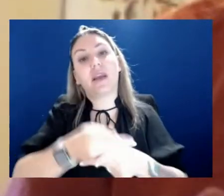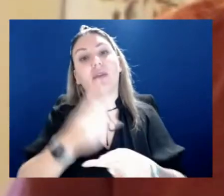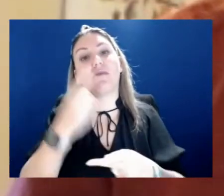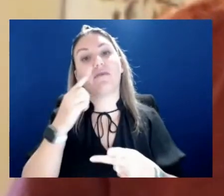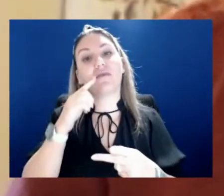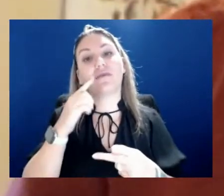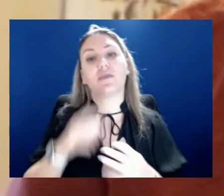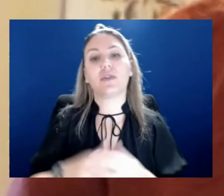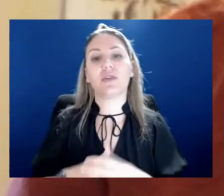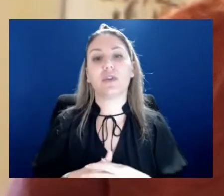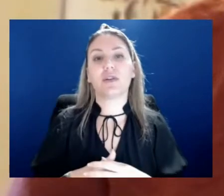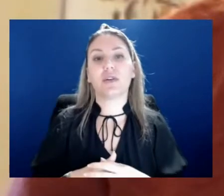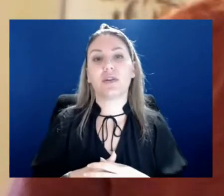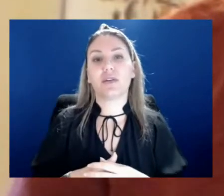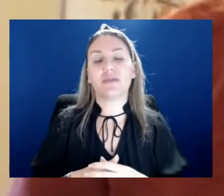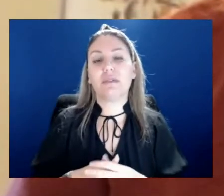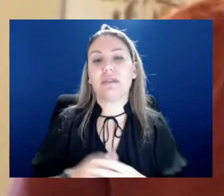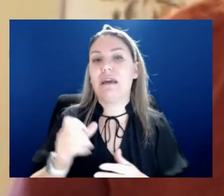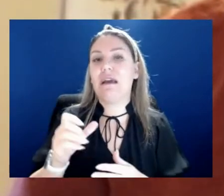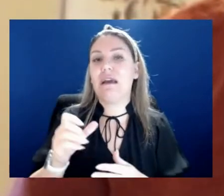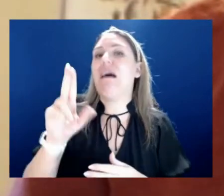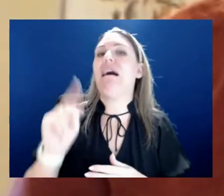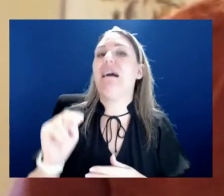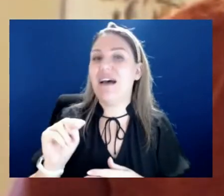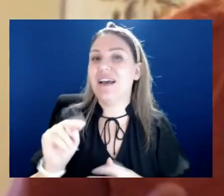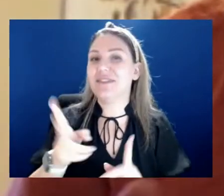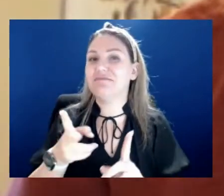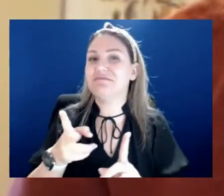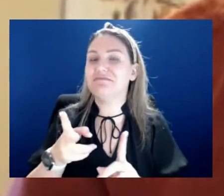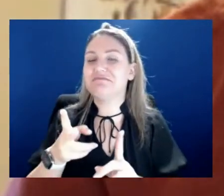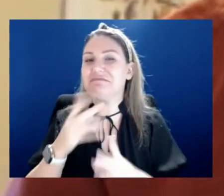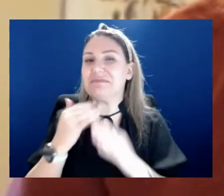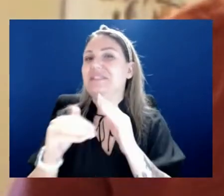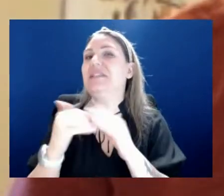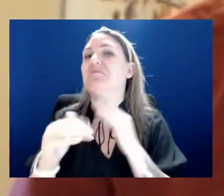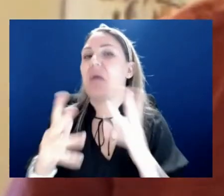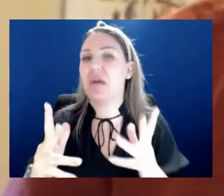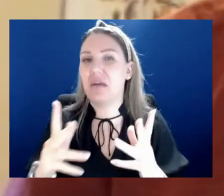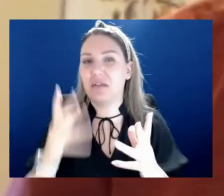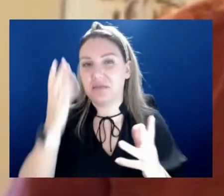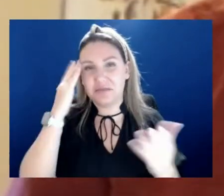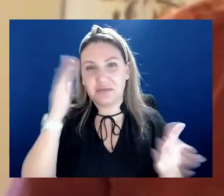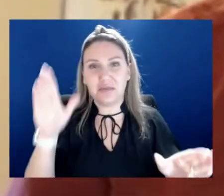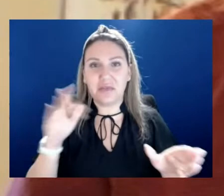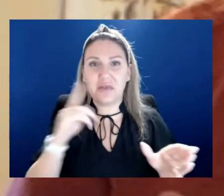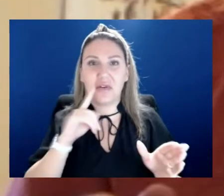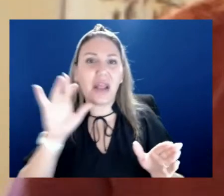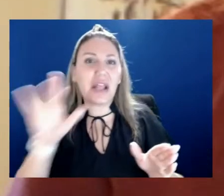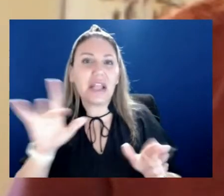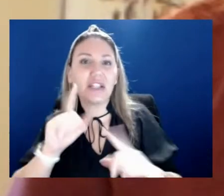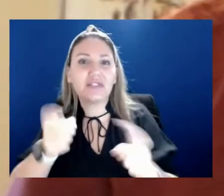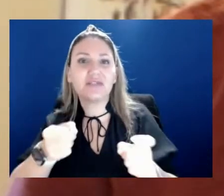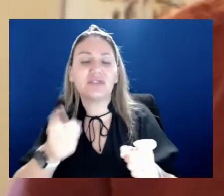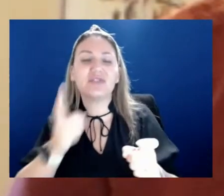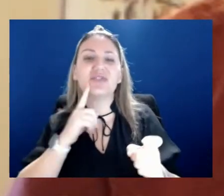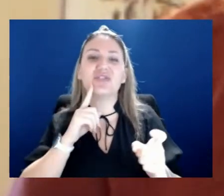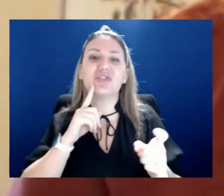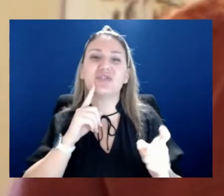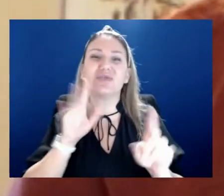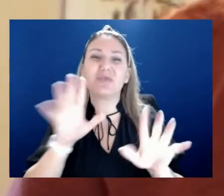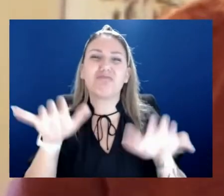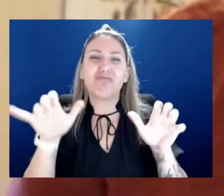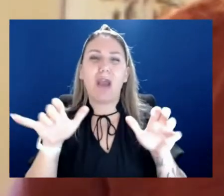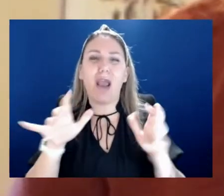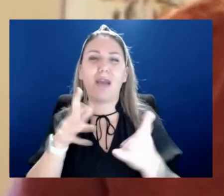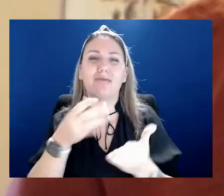the unsolicited requests, those emails from people you don't know that say, click here to donate. Some of those crowdfunding sources where you don't